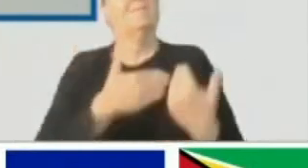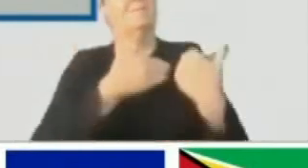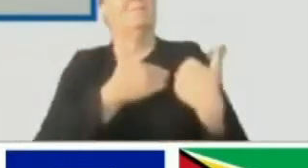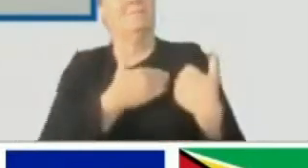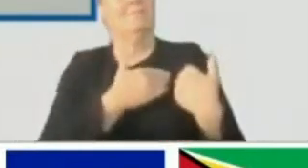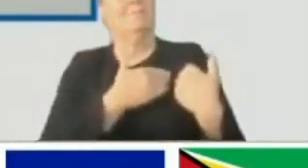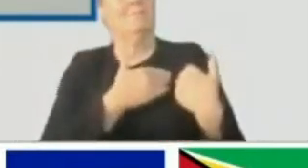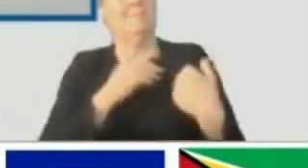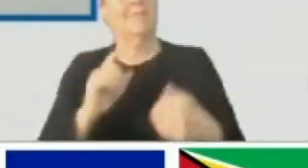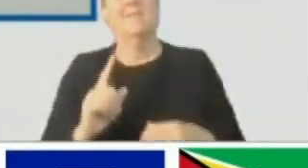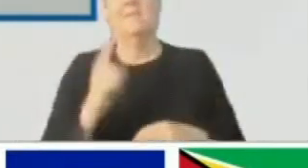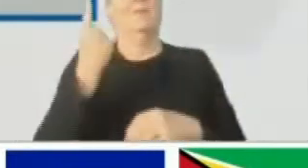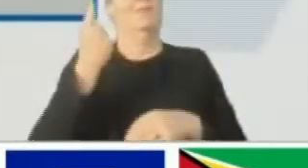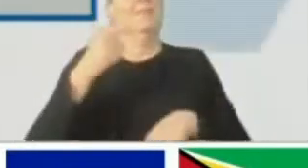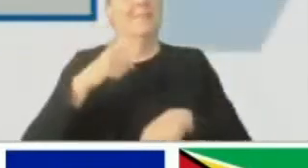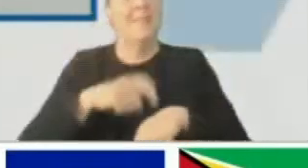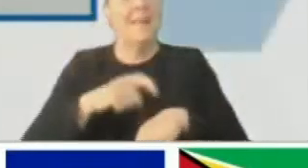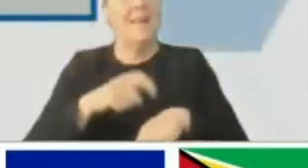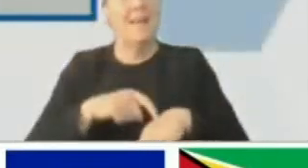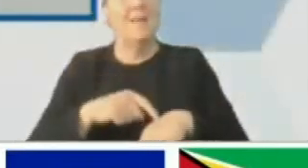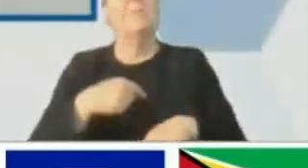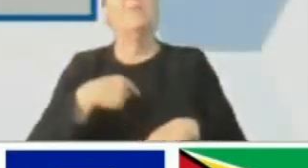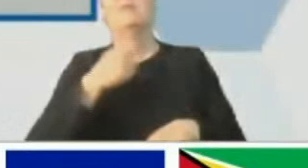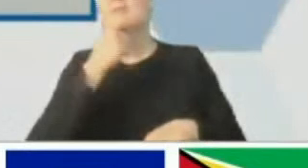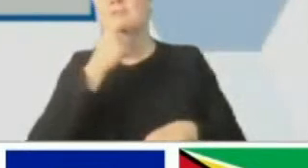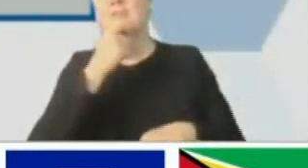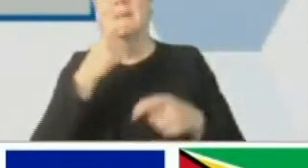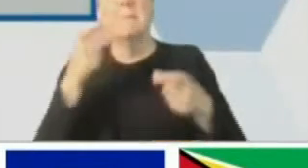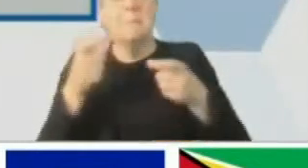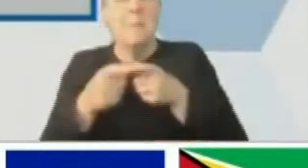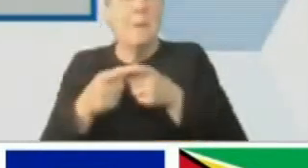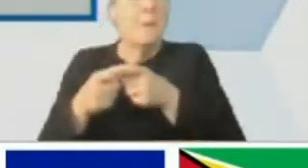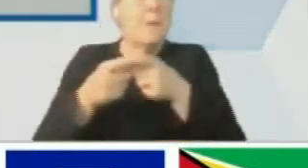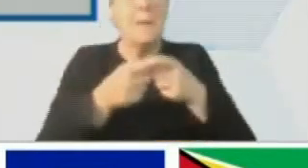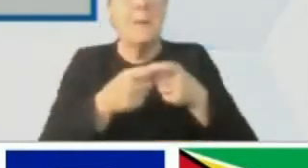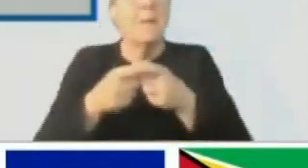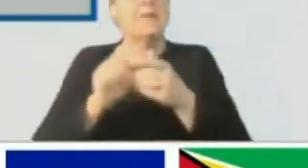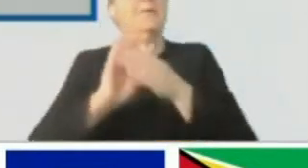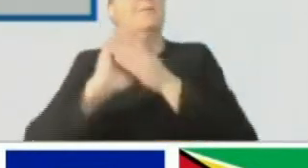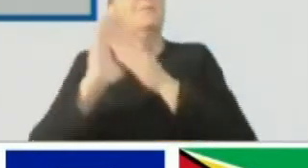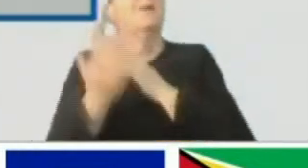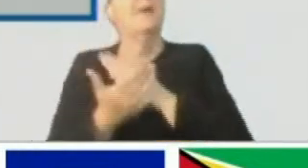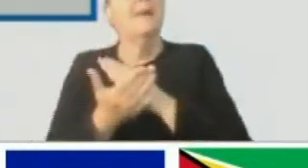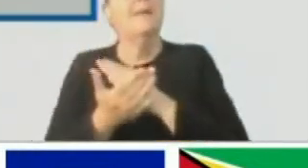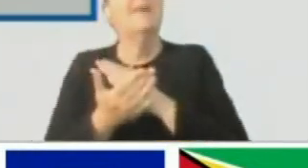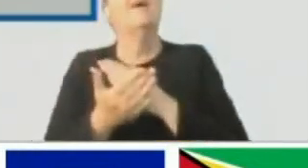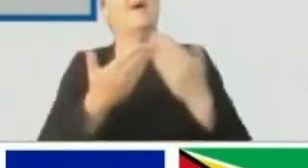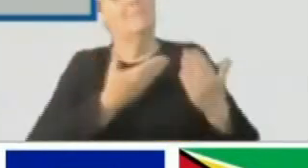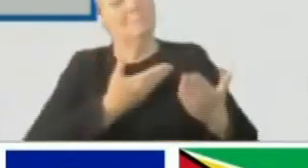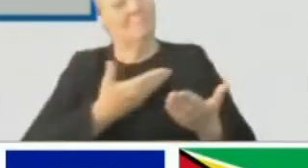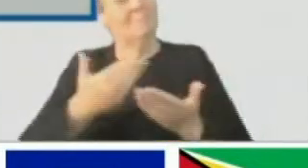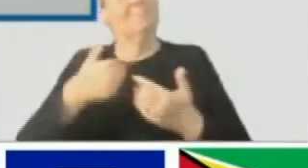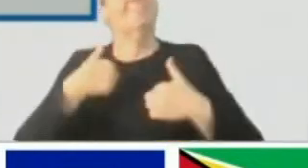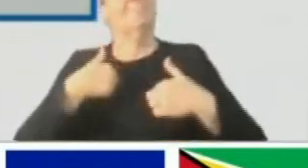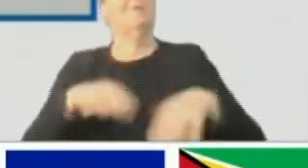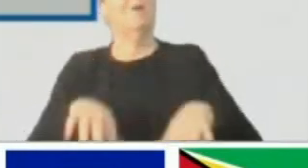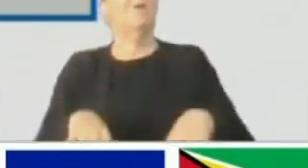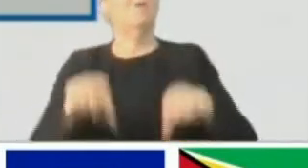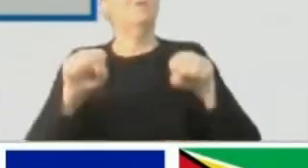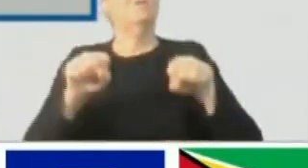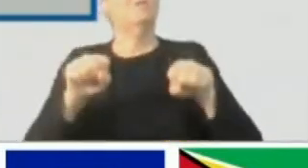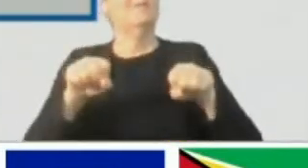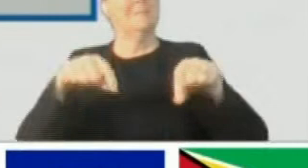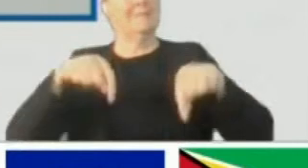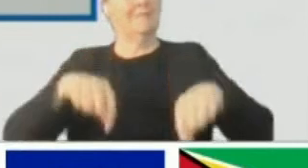Jamaica, an English-speaking, small island developing state in the Caribbean, has been asked to be the host. This is encouraging